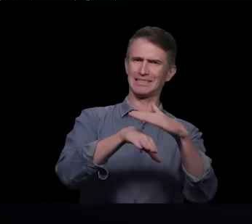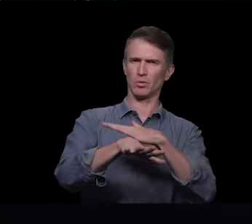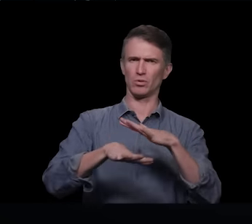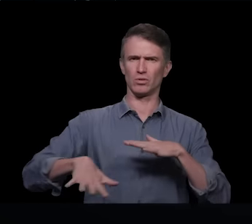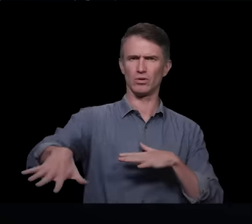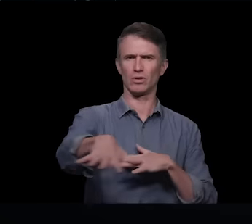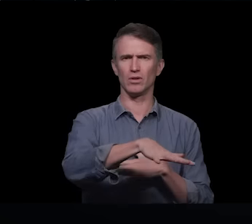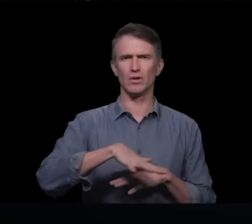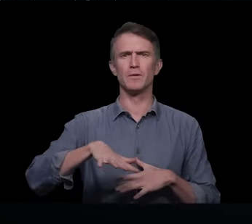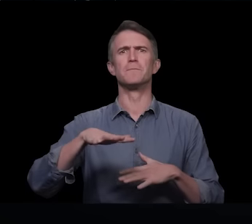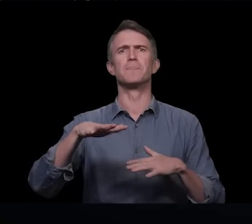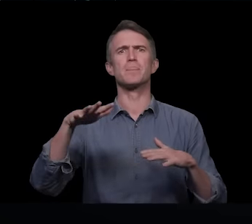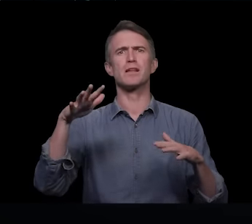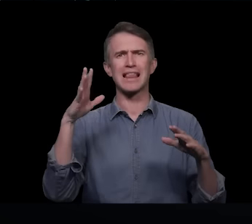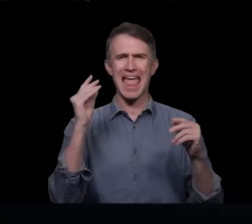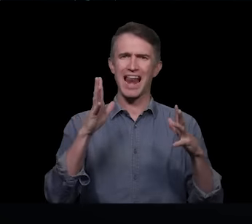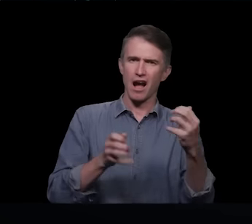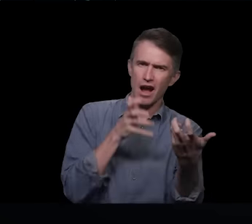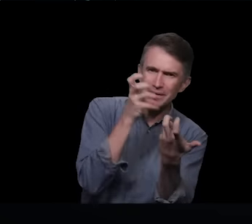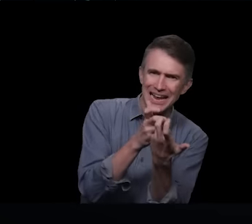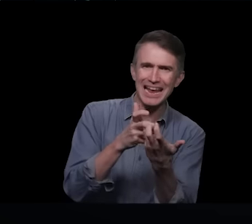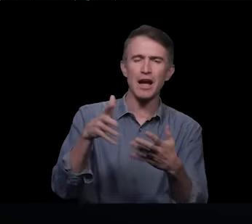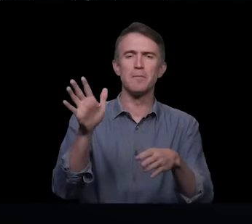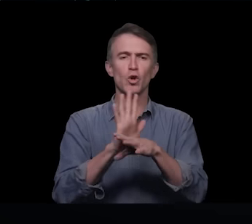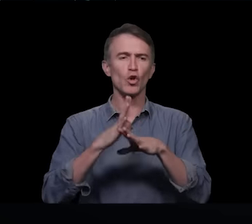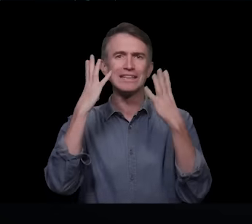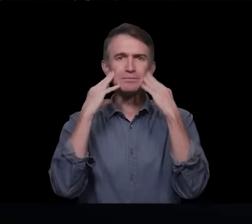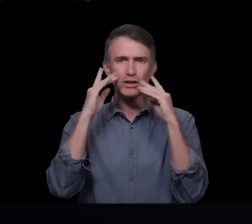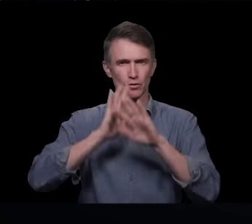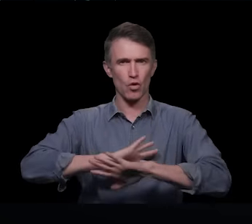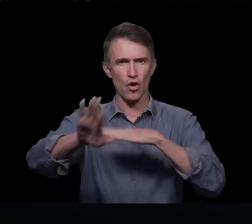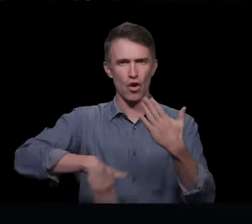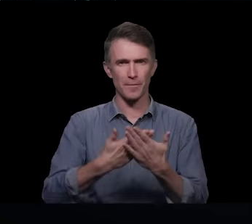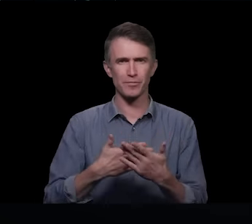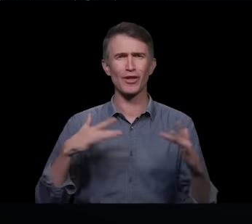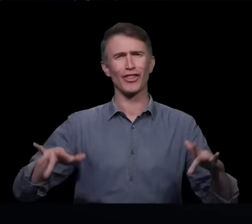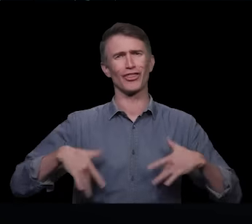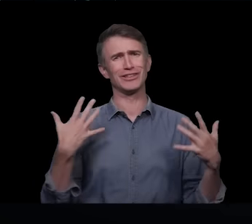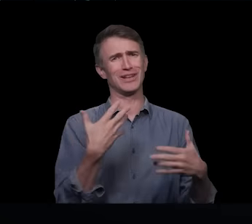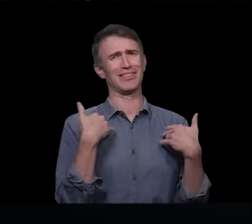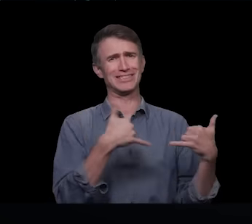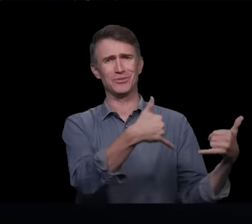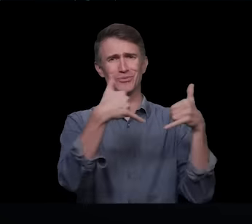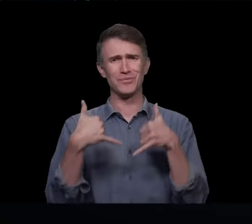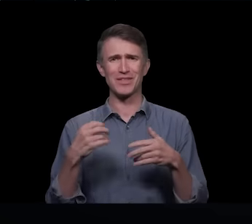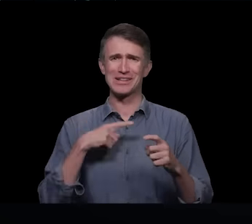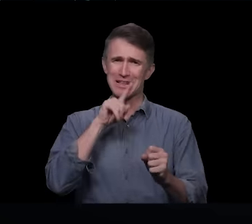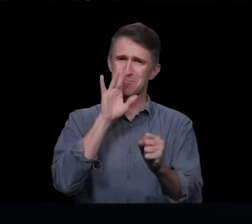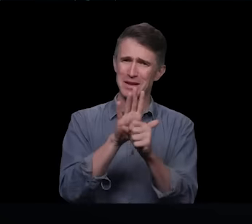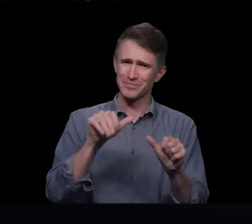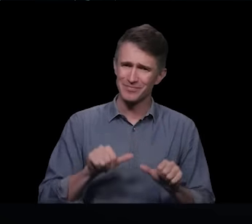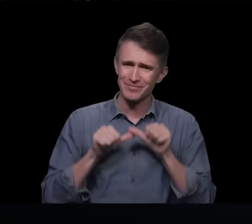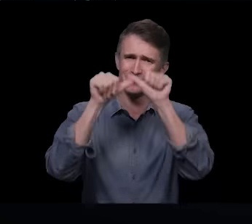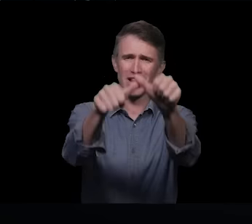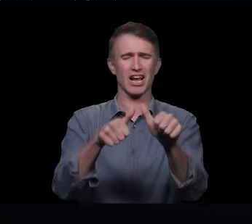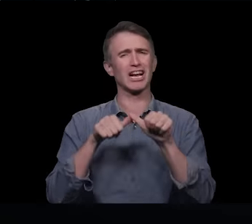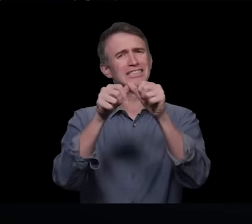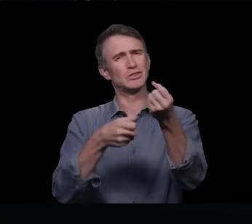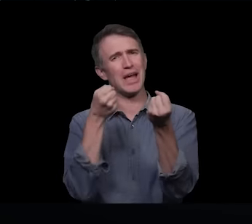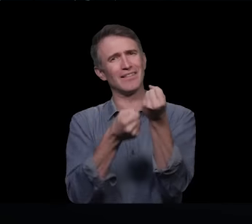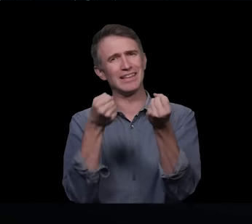to have accessible and accommodating movie going for all. We are thrilled to have this award, and I can commit to you that we're